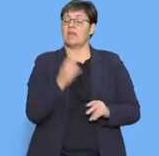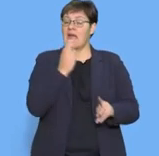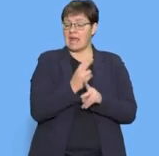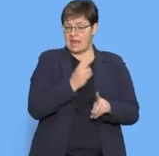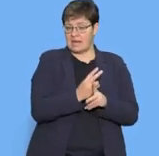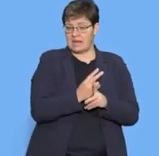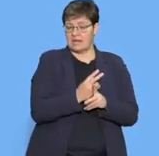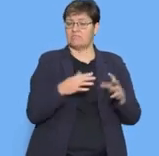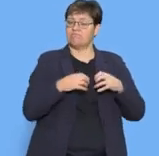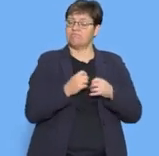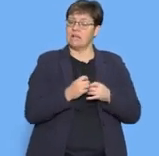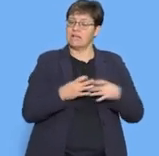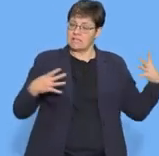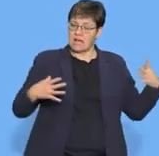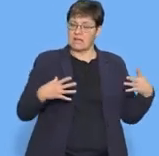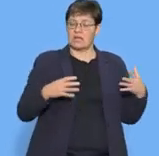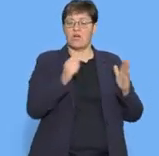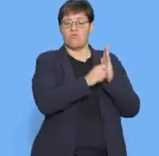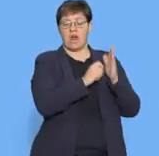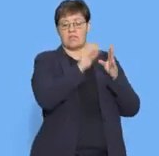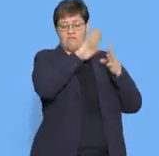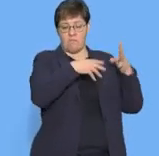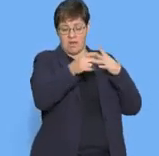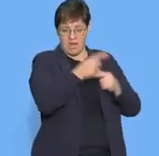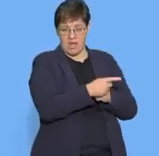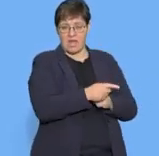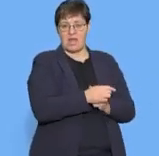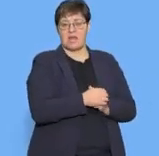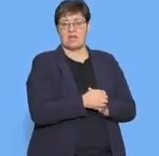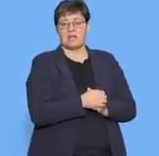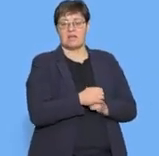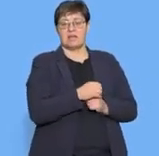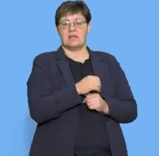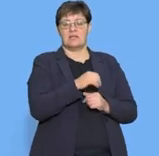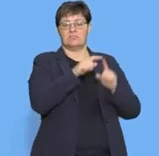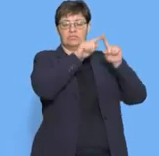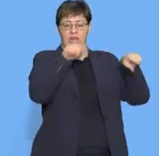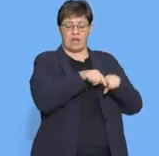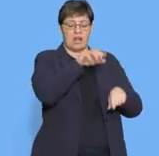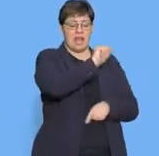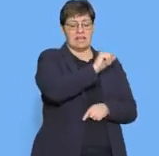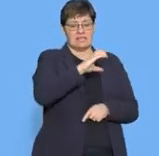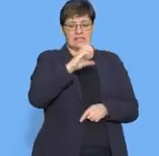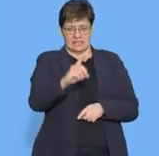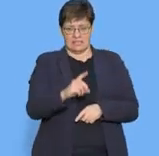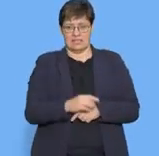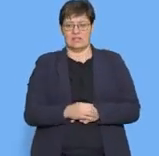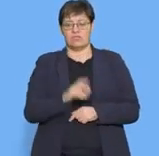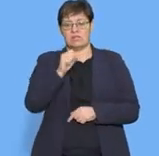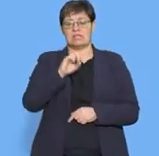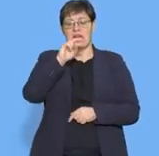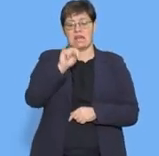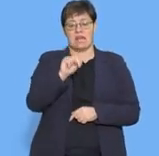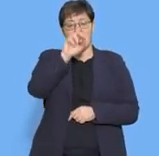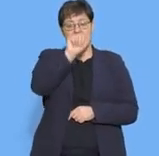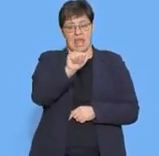Right. Again, we're going to just start writing out a formula for sine of A. And sine of A will equal to, this is sine